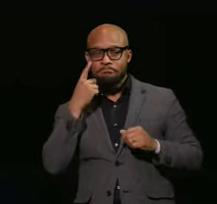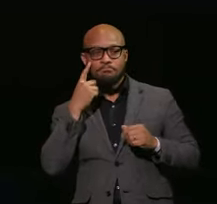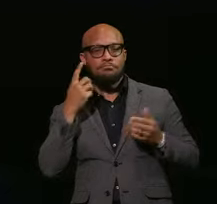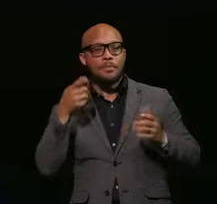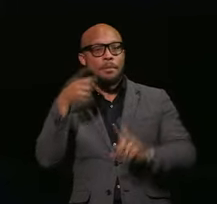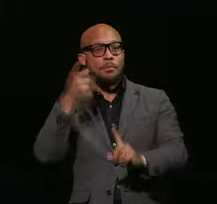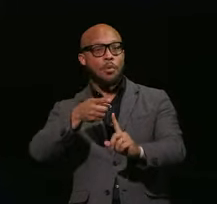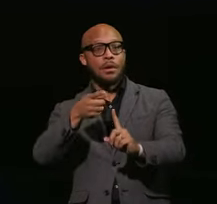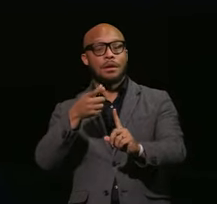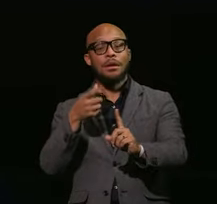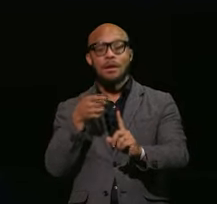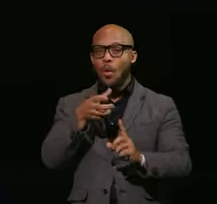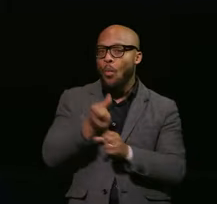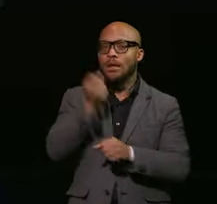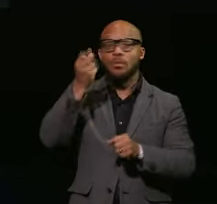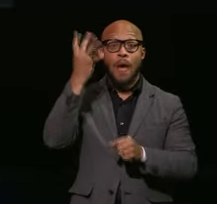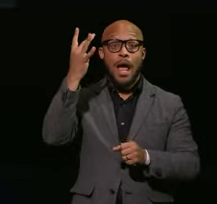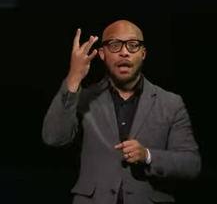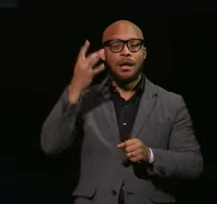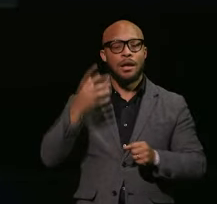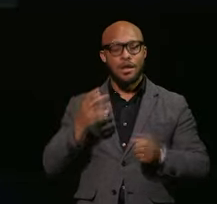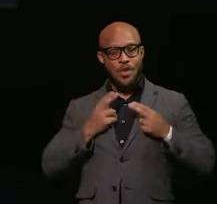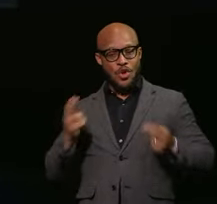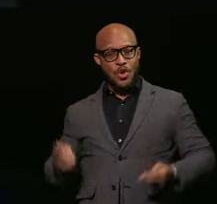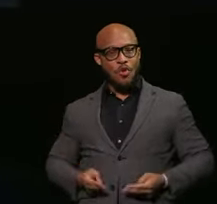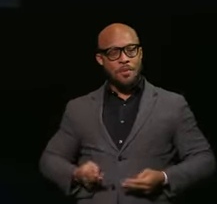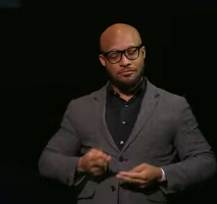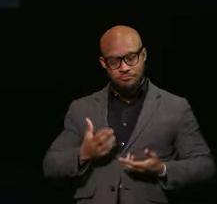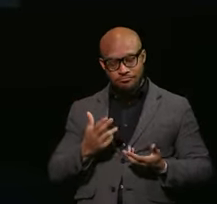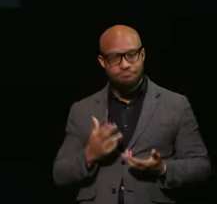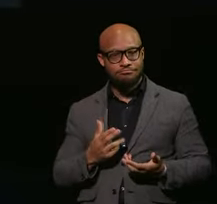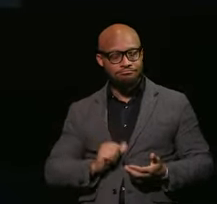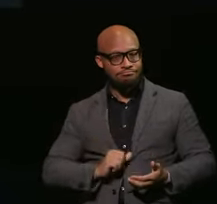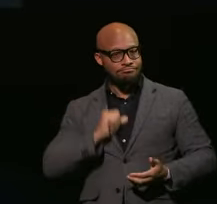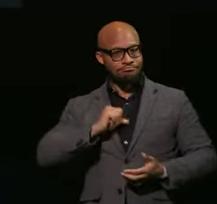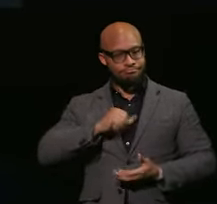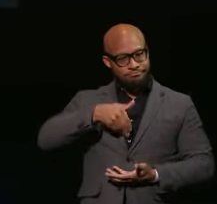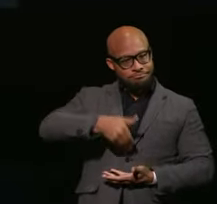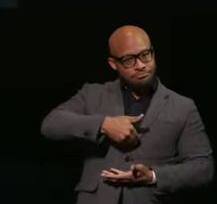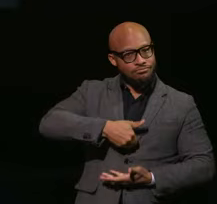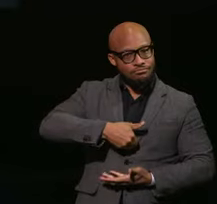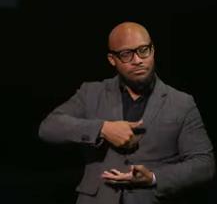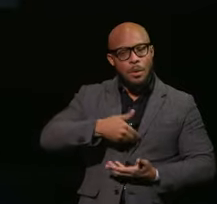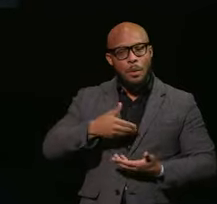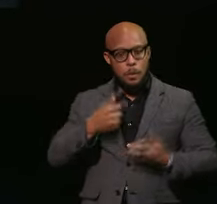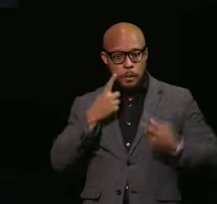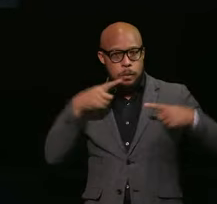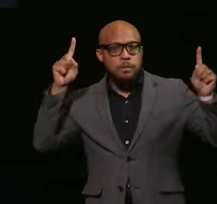human spirit, because the spirit of Bobi and Bobi at the end of the film, despite having had the election completely stolen from them,